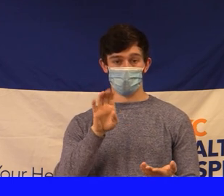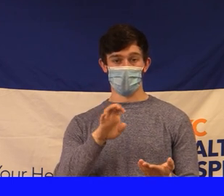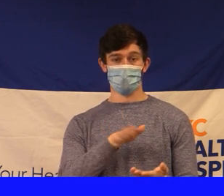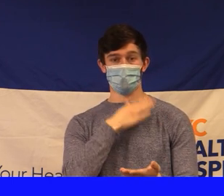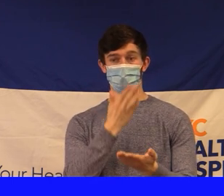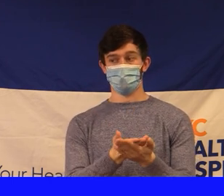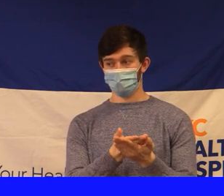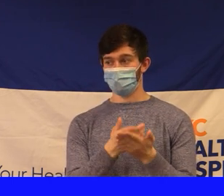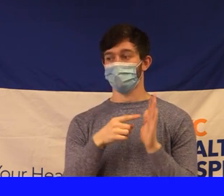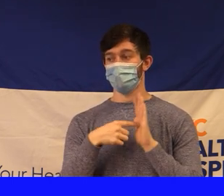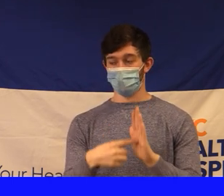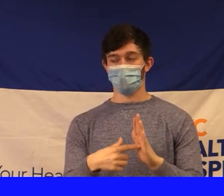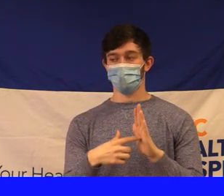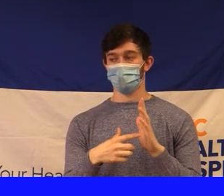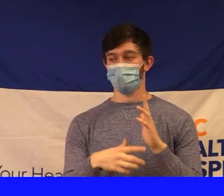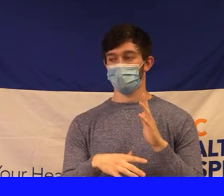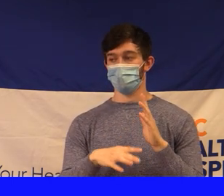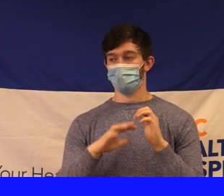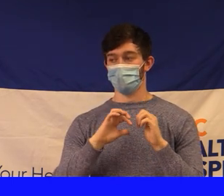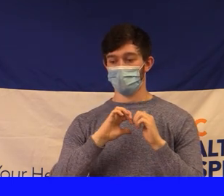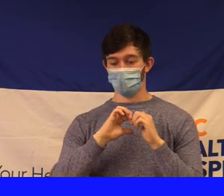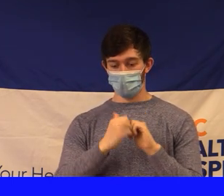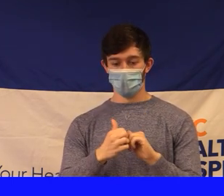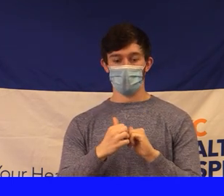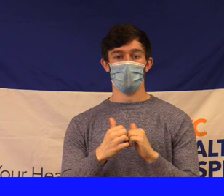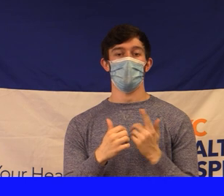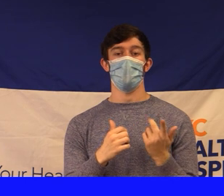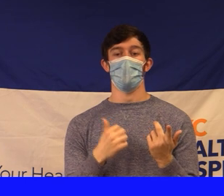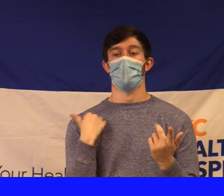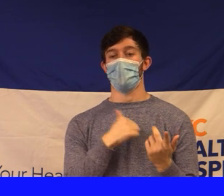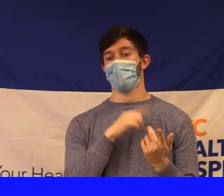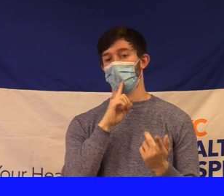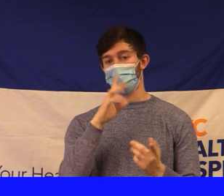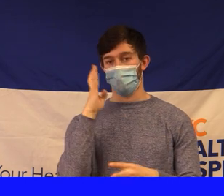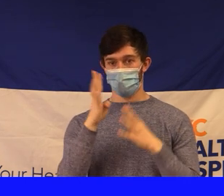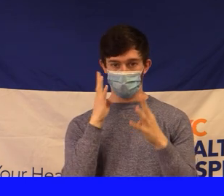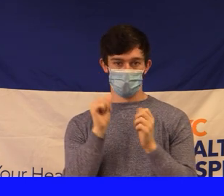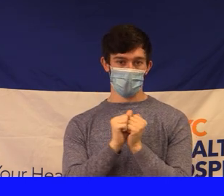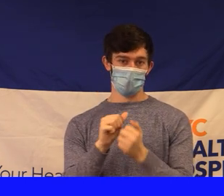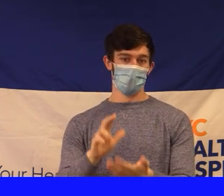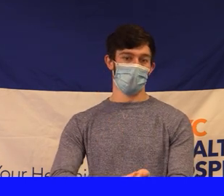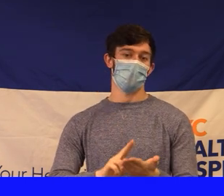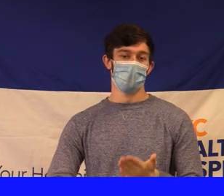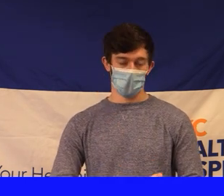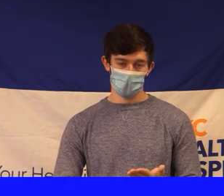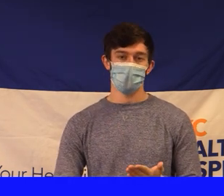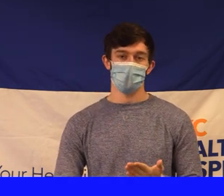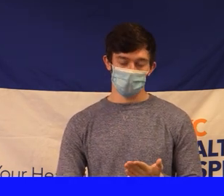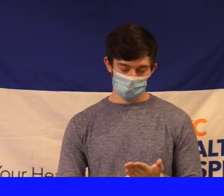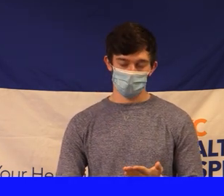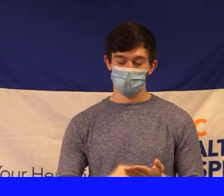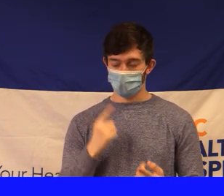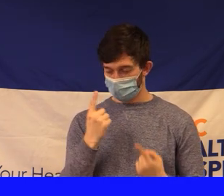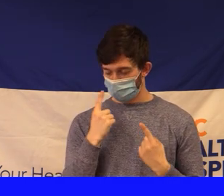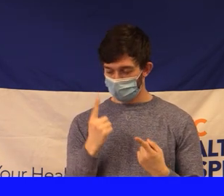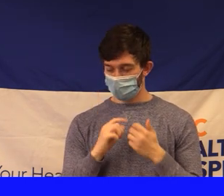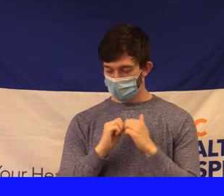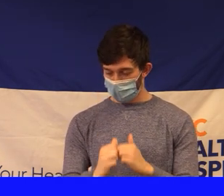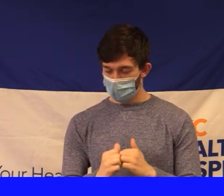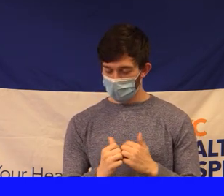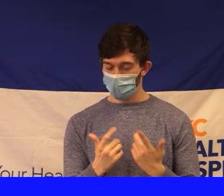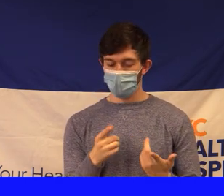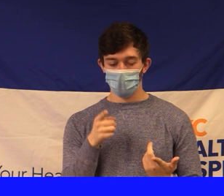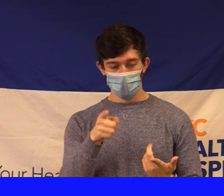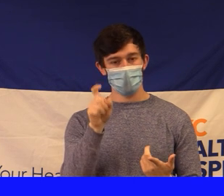how Danielle was very creative with their contract, again, looking at ways in which you have